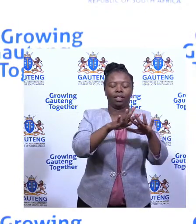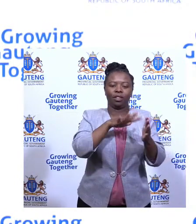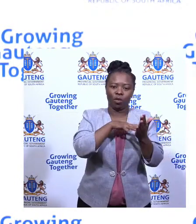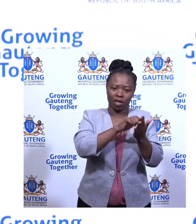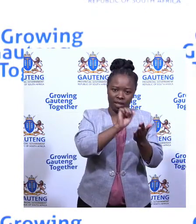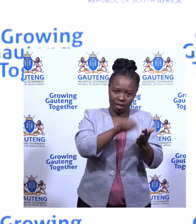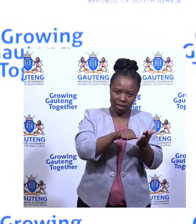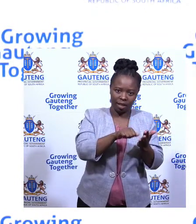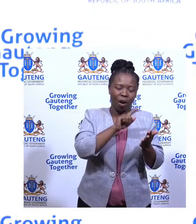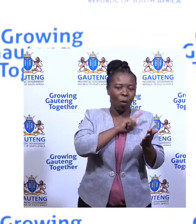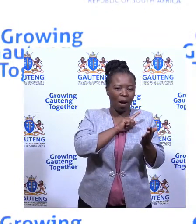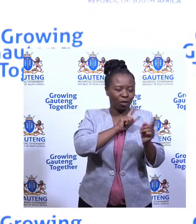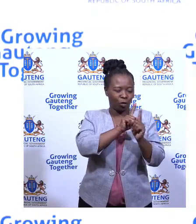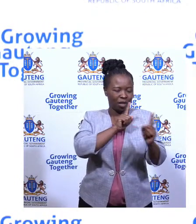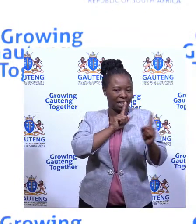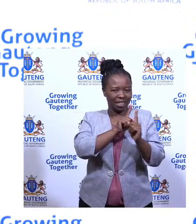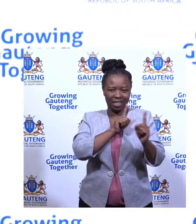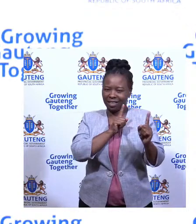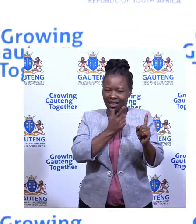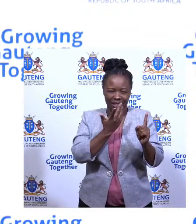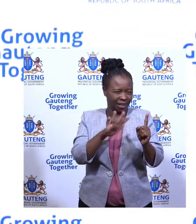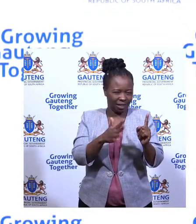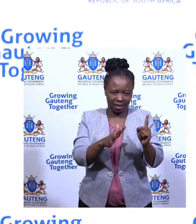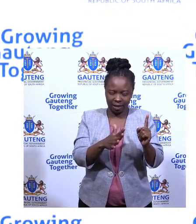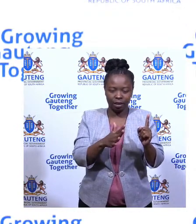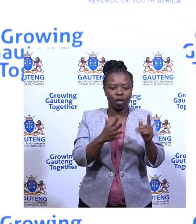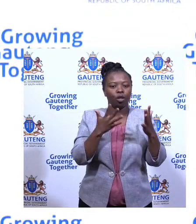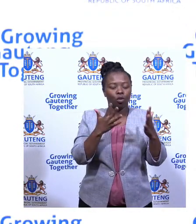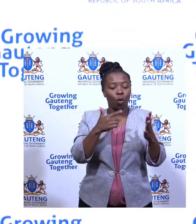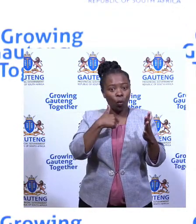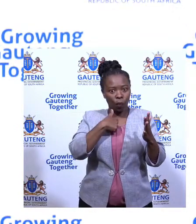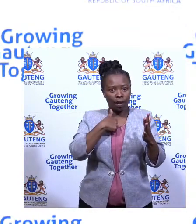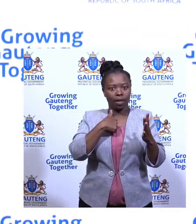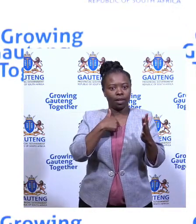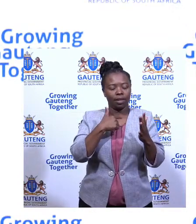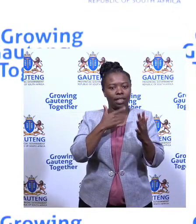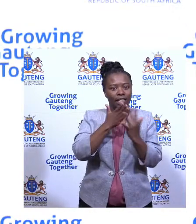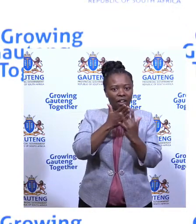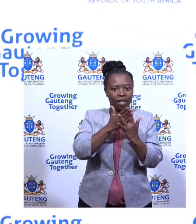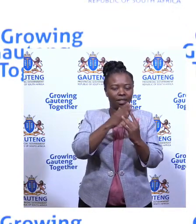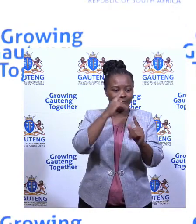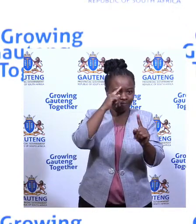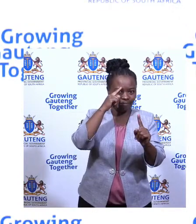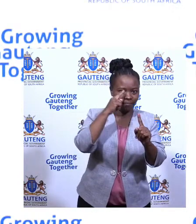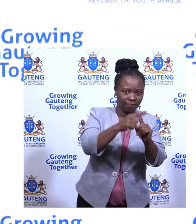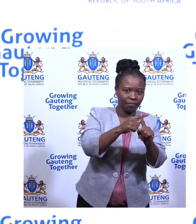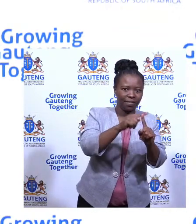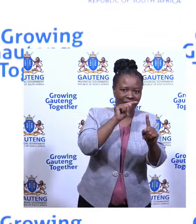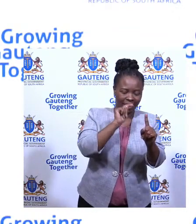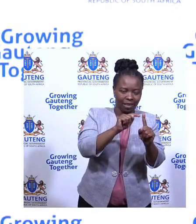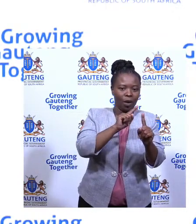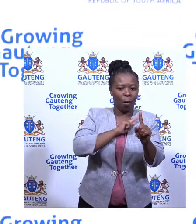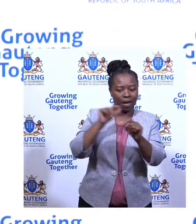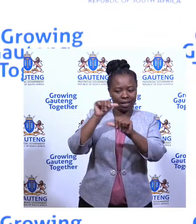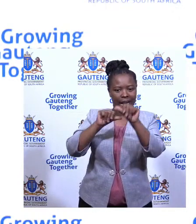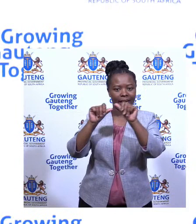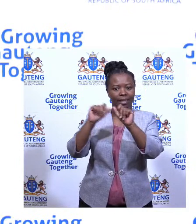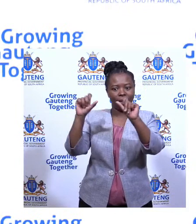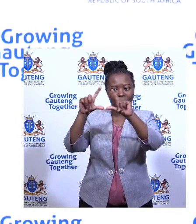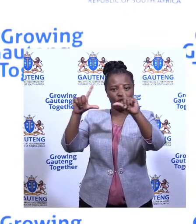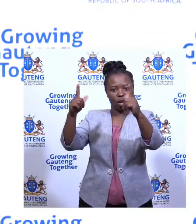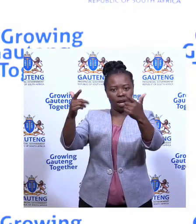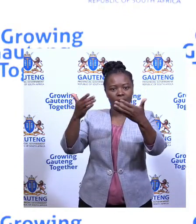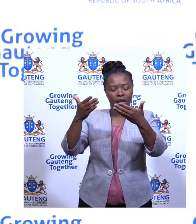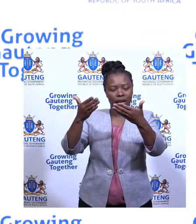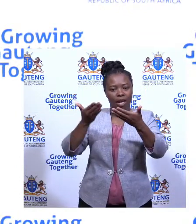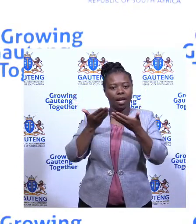likely to social distance. So this is where we need to be targeting our interventions based on what we're seeing from the science. And